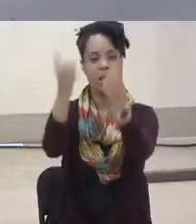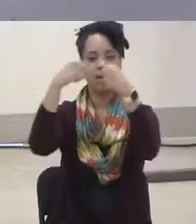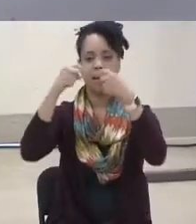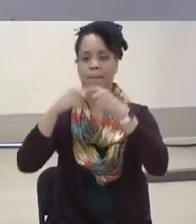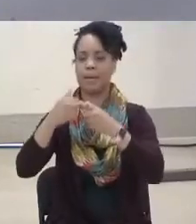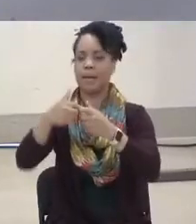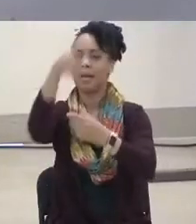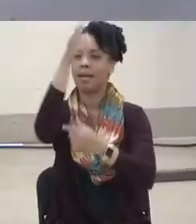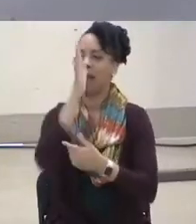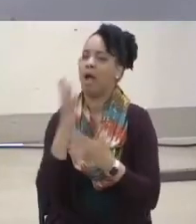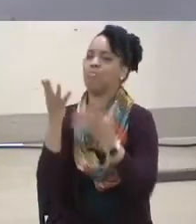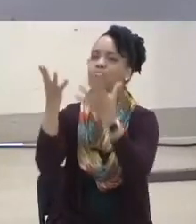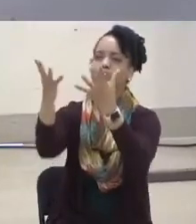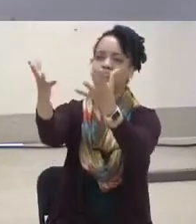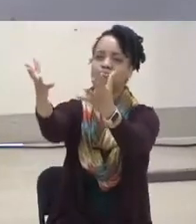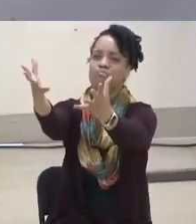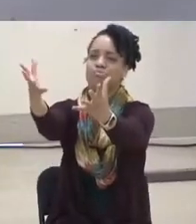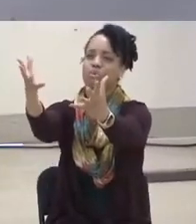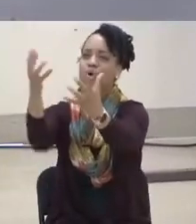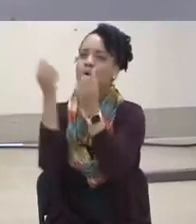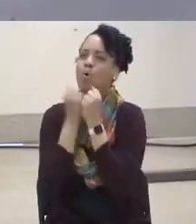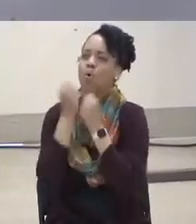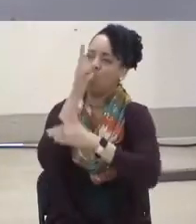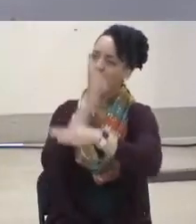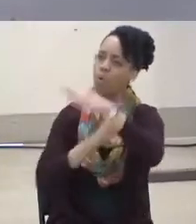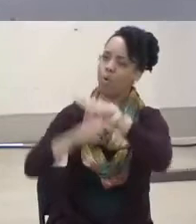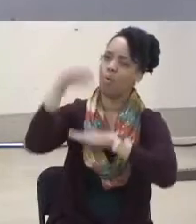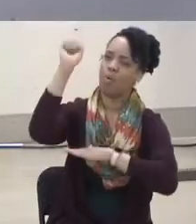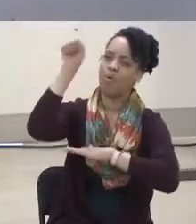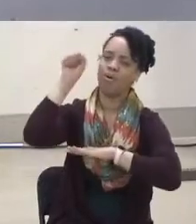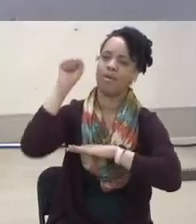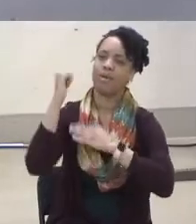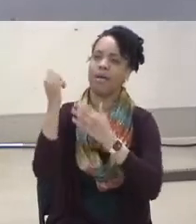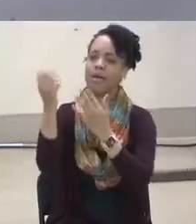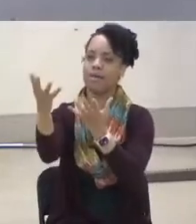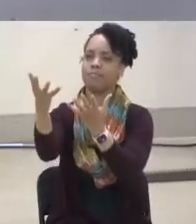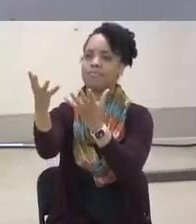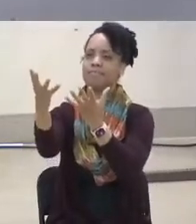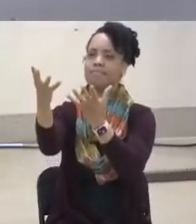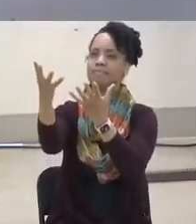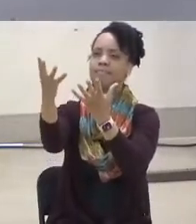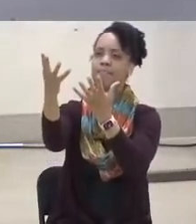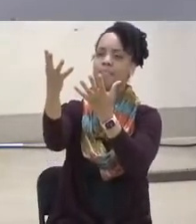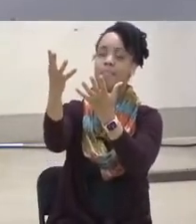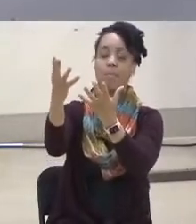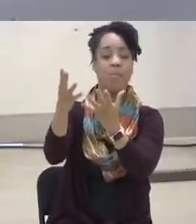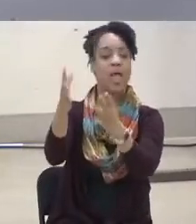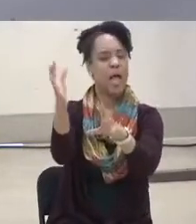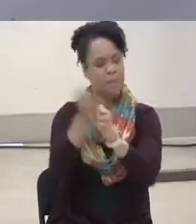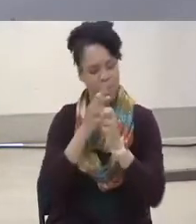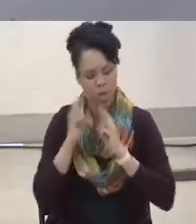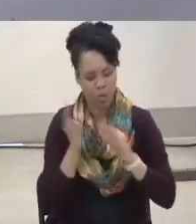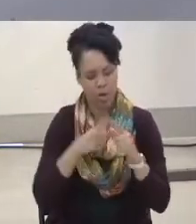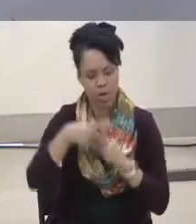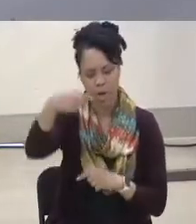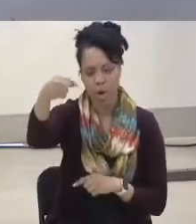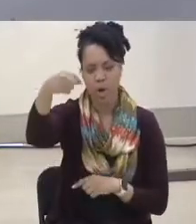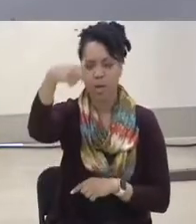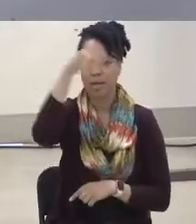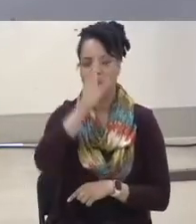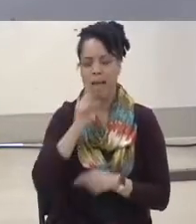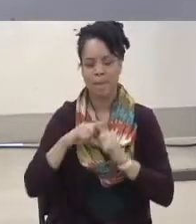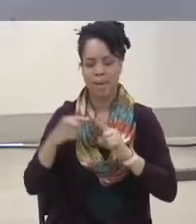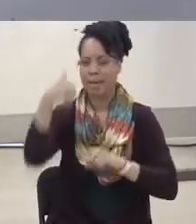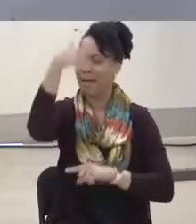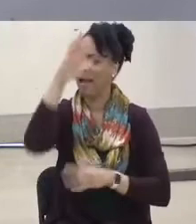a humble, with a yes. viene a mí humildemente con un sí. I'm getting ready to go to God, but God, I'm already telling you